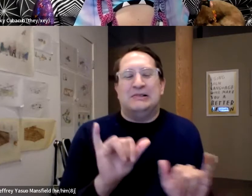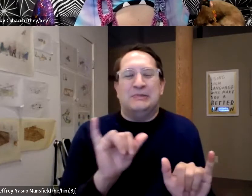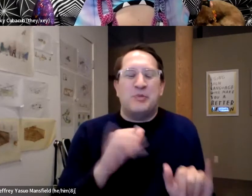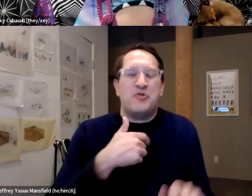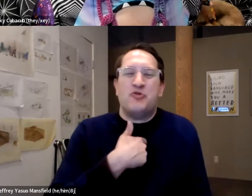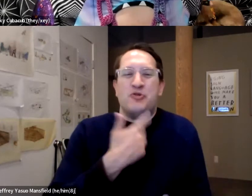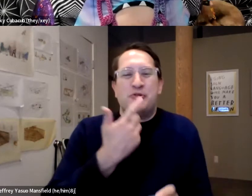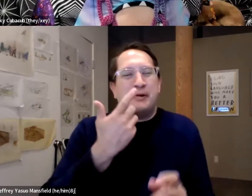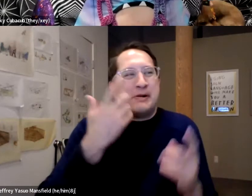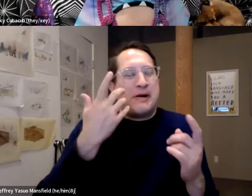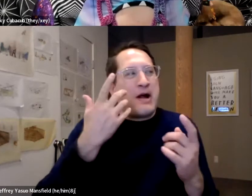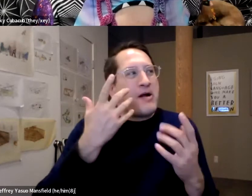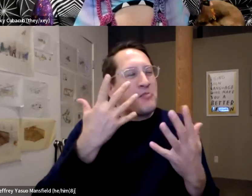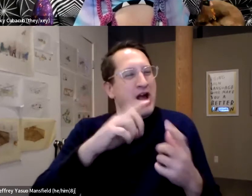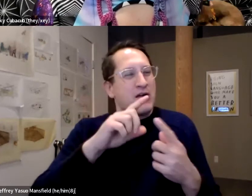This is Jeff here. Similar.